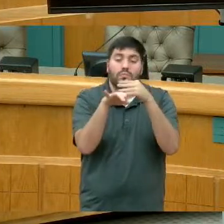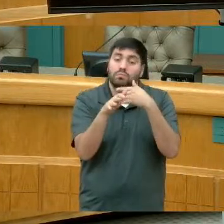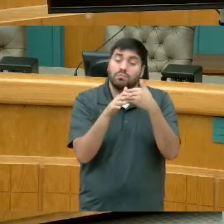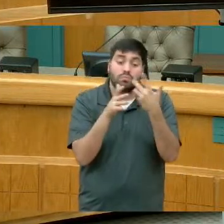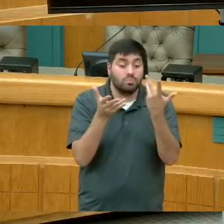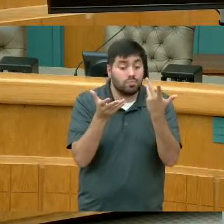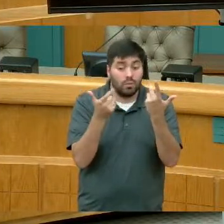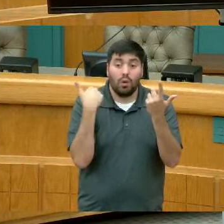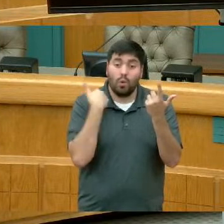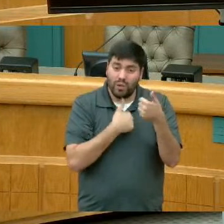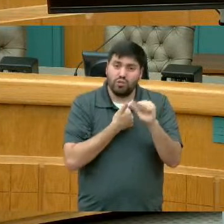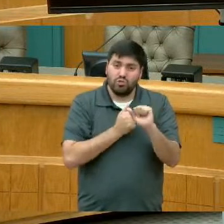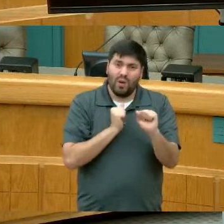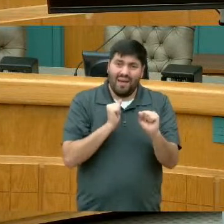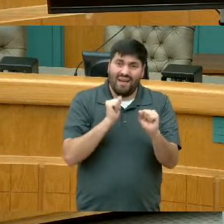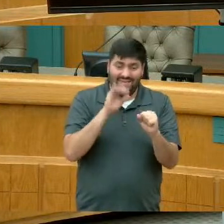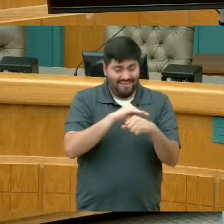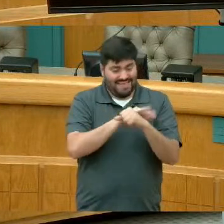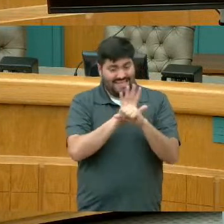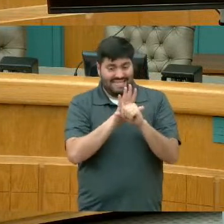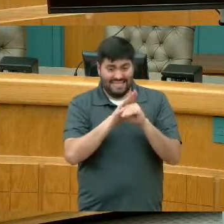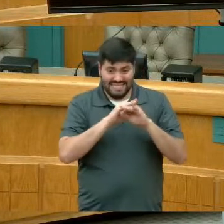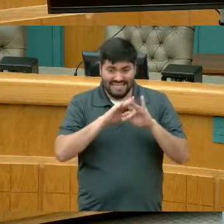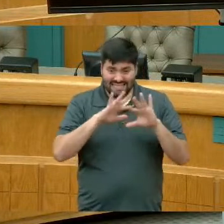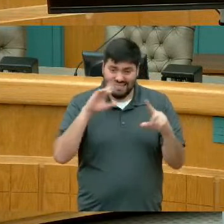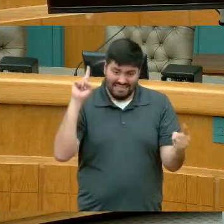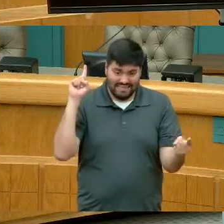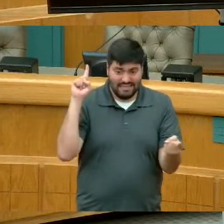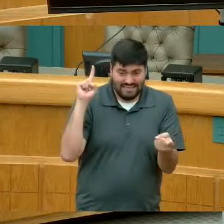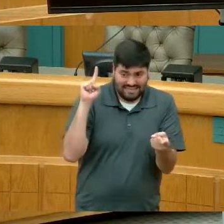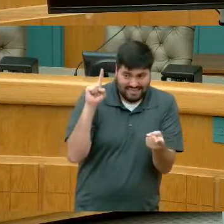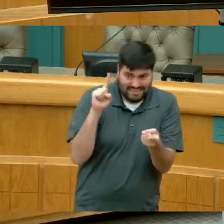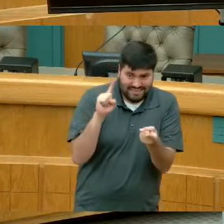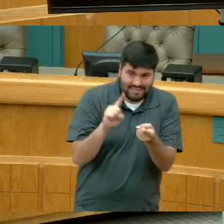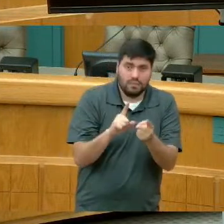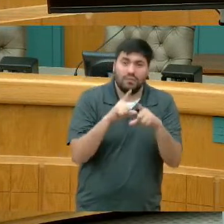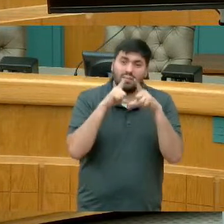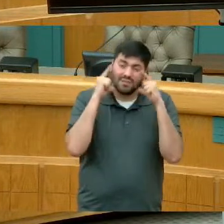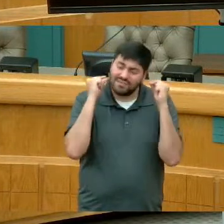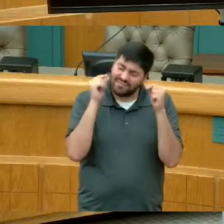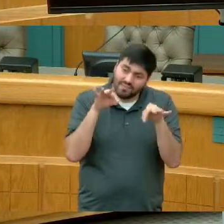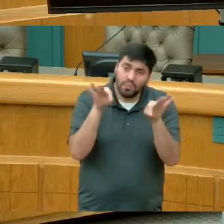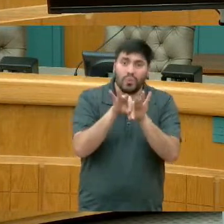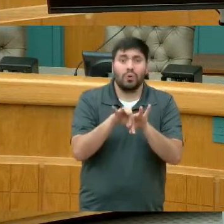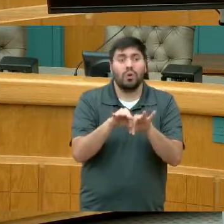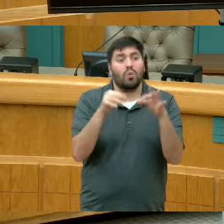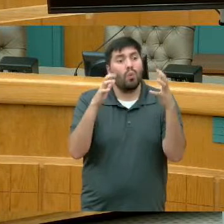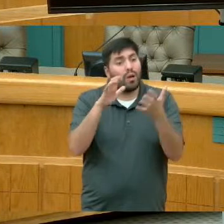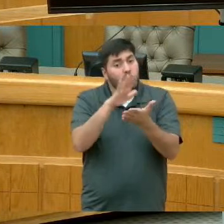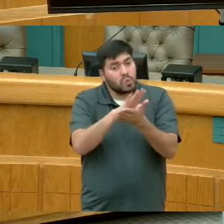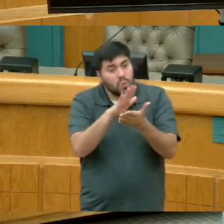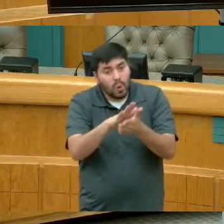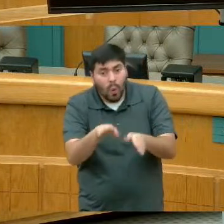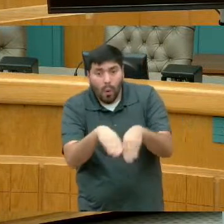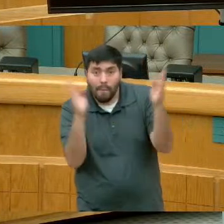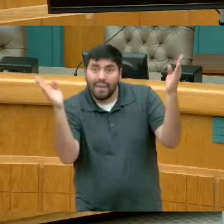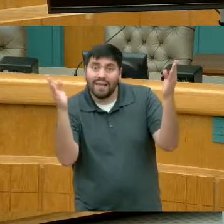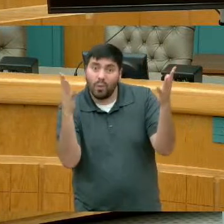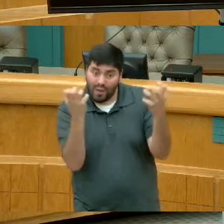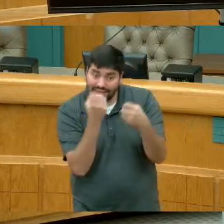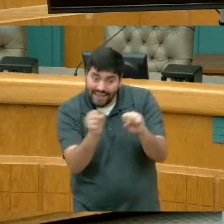as we try to mitigate the spread of COVID-19, as we try to reopen the